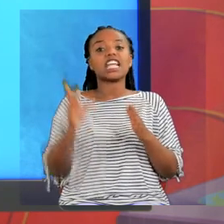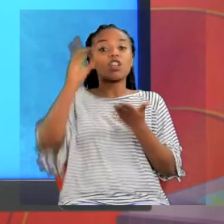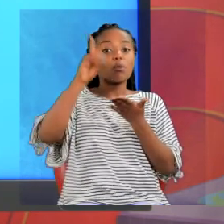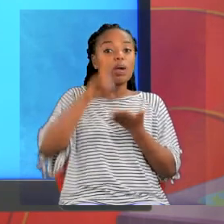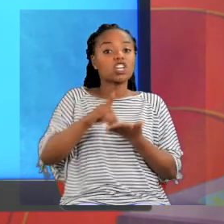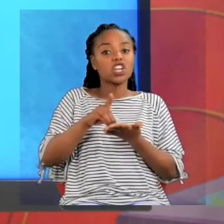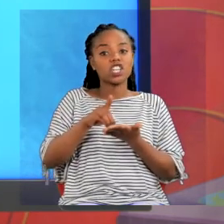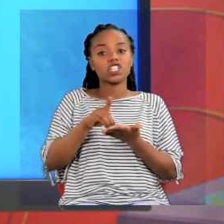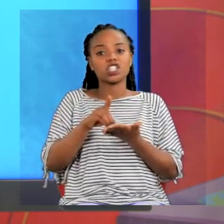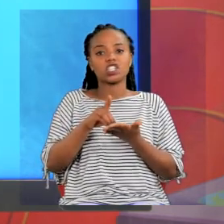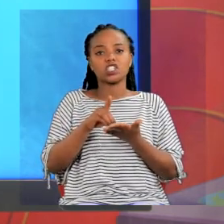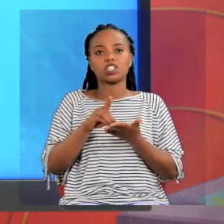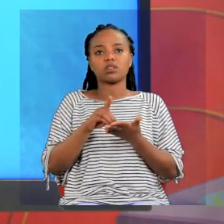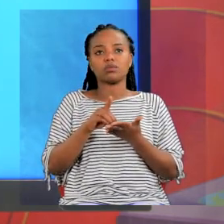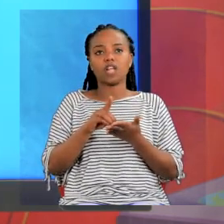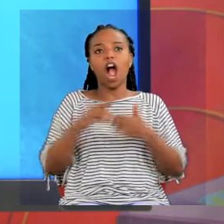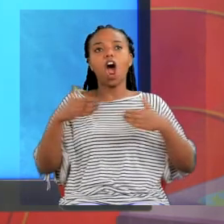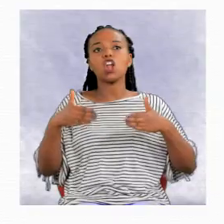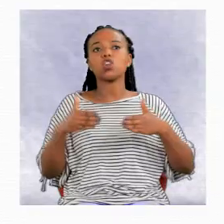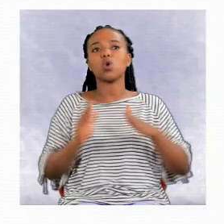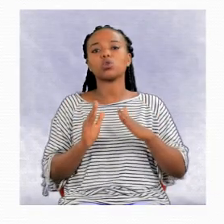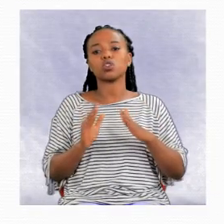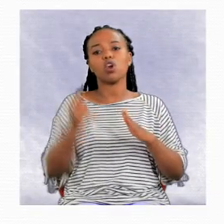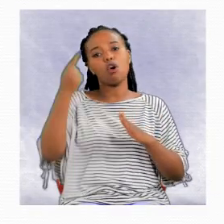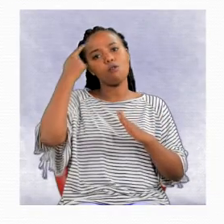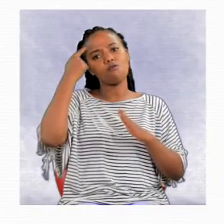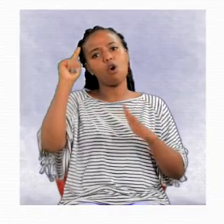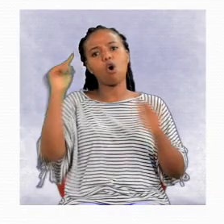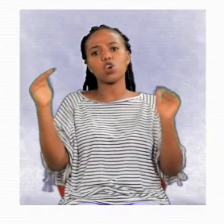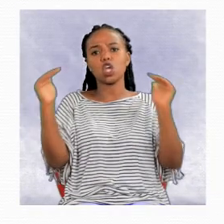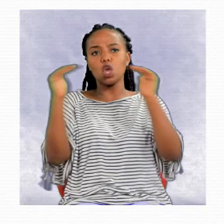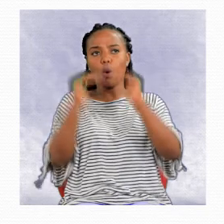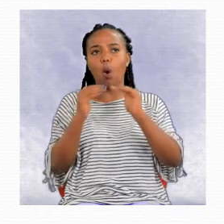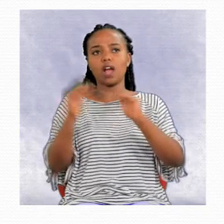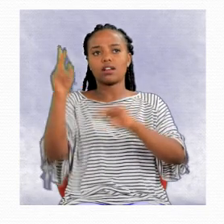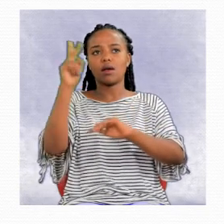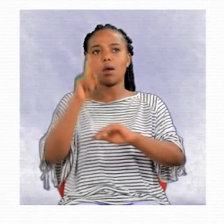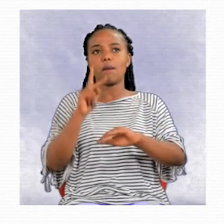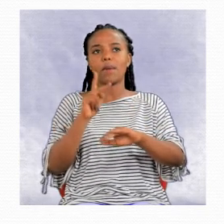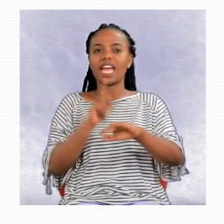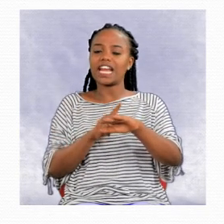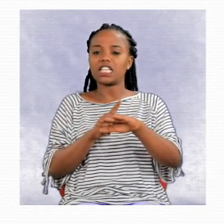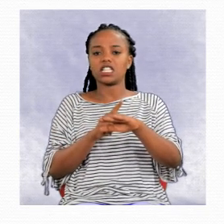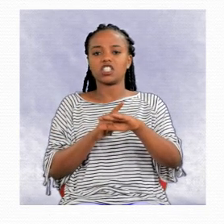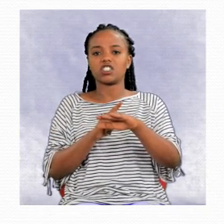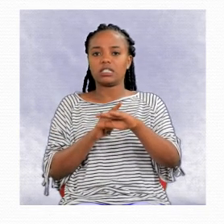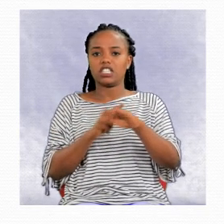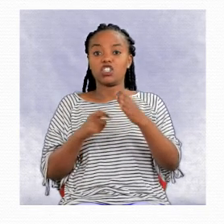depreciation allows for equal periodic